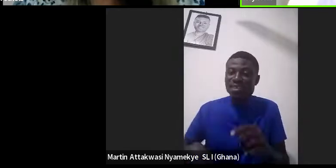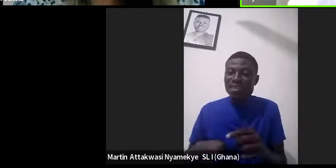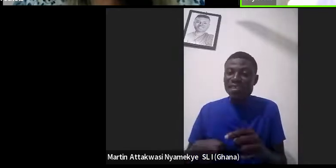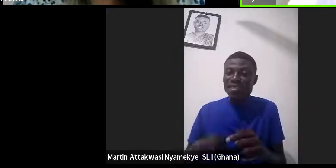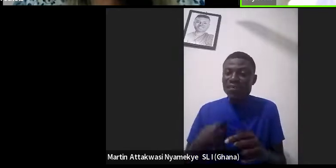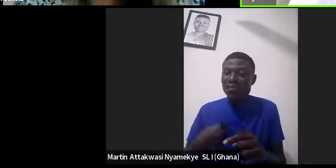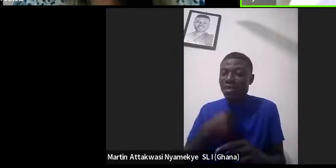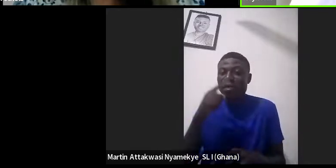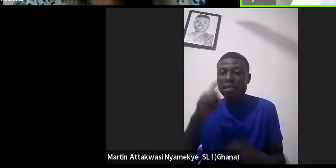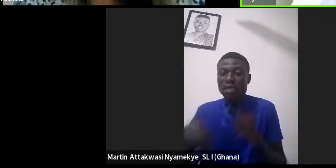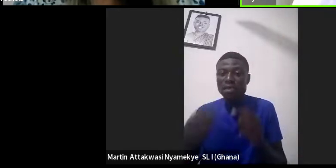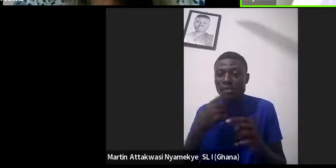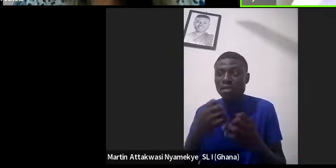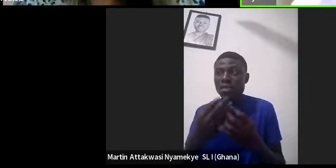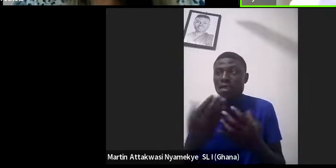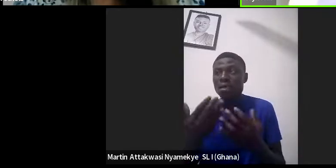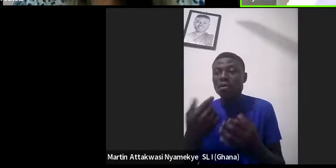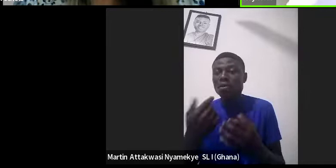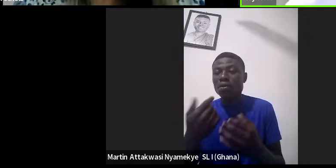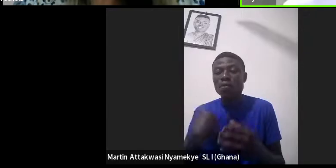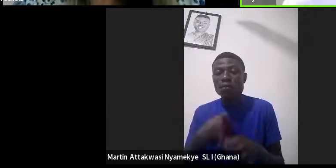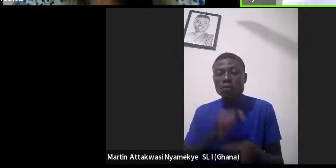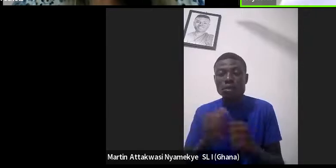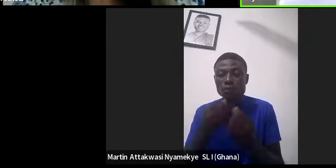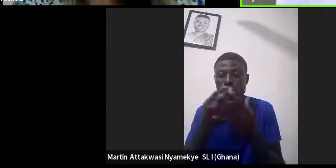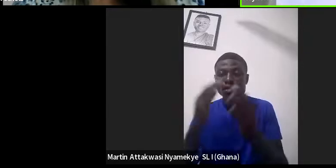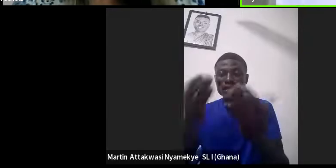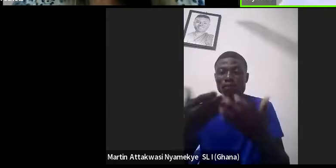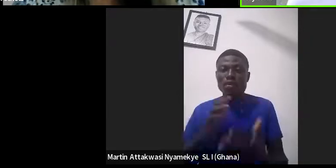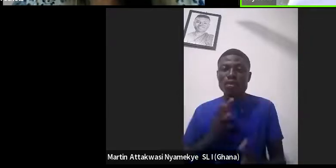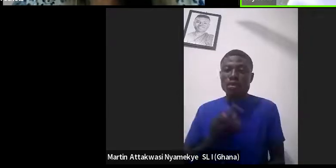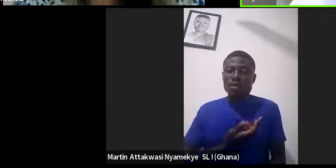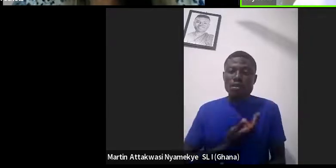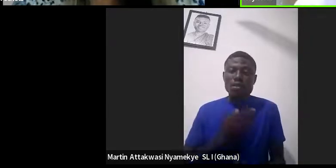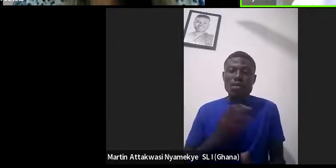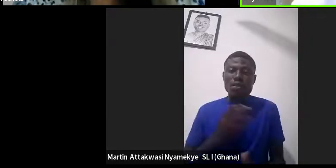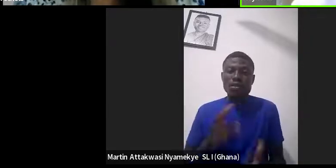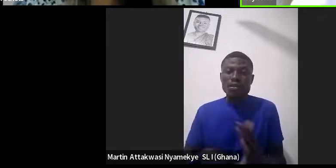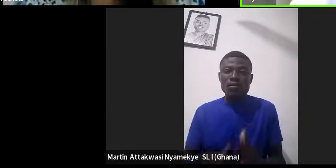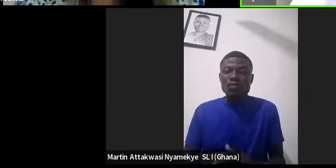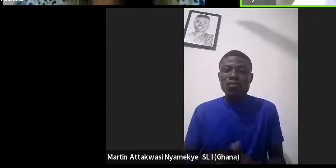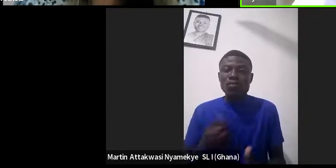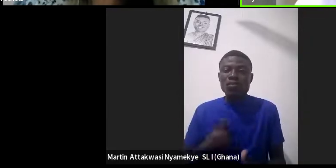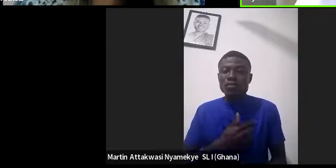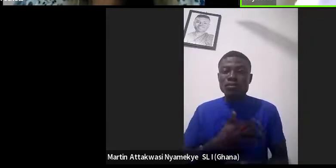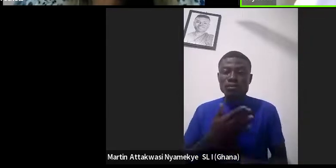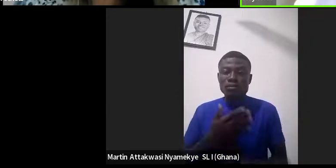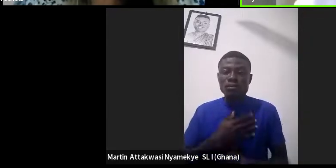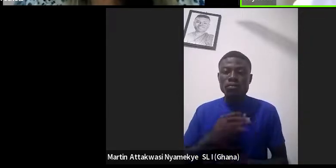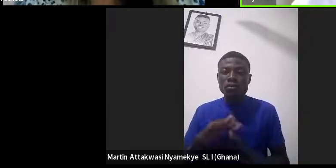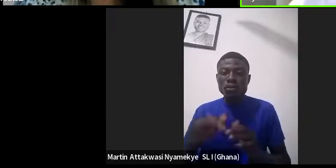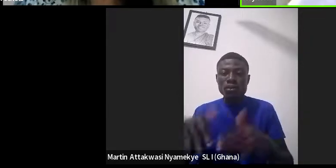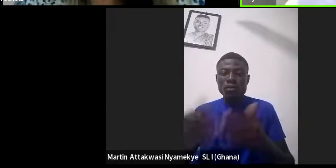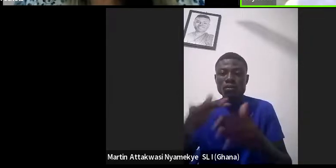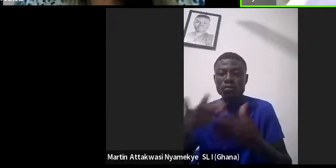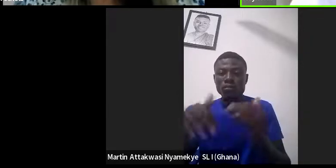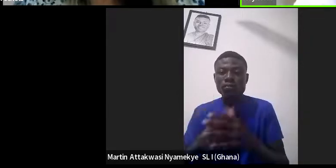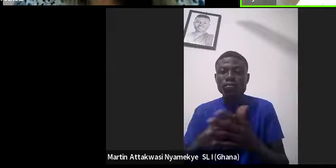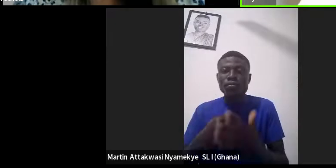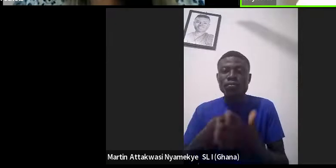quantify the value of the information you've given us, and our gratitude knows no end. We